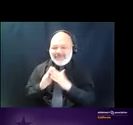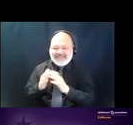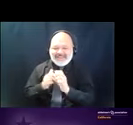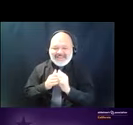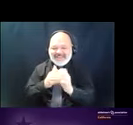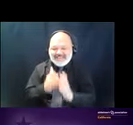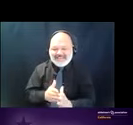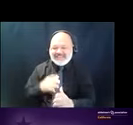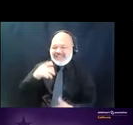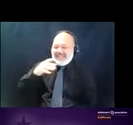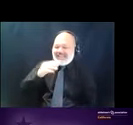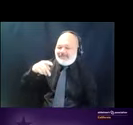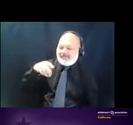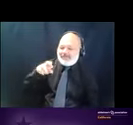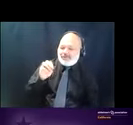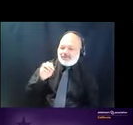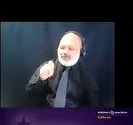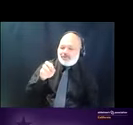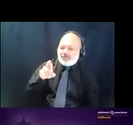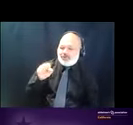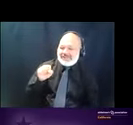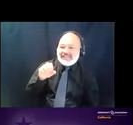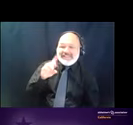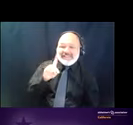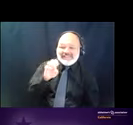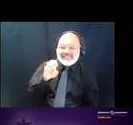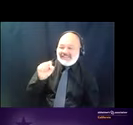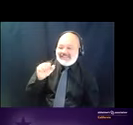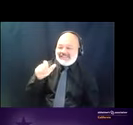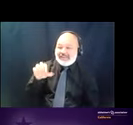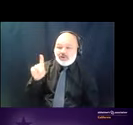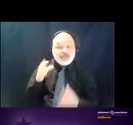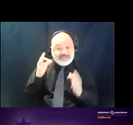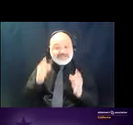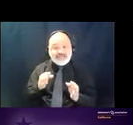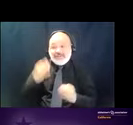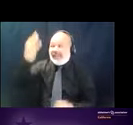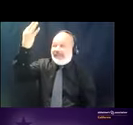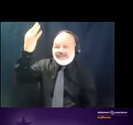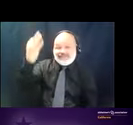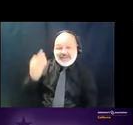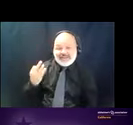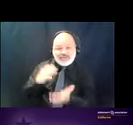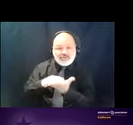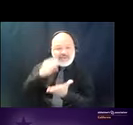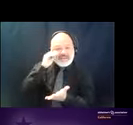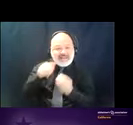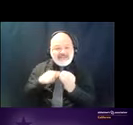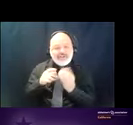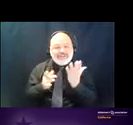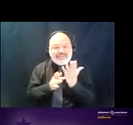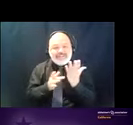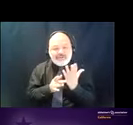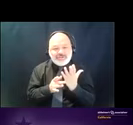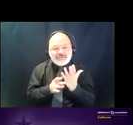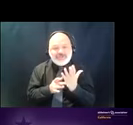and promotores de salud all across our counties and the Bay Area. And we decided to meet every Friday to learn about technology. That was, and then to